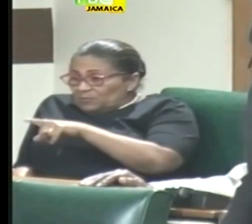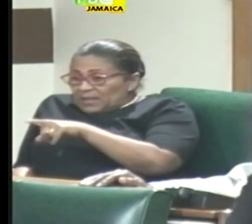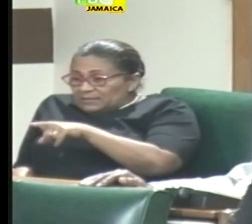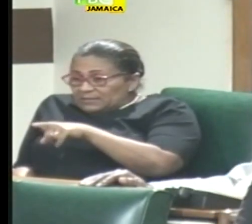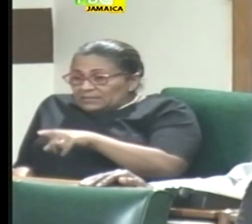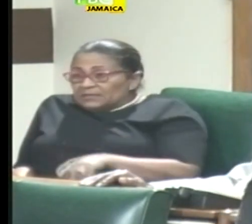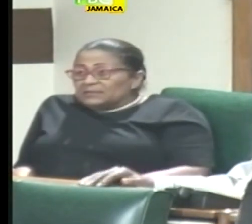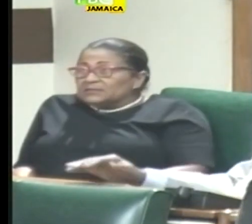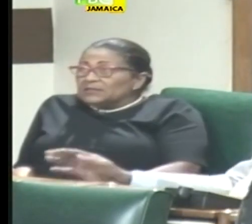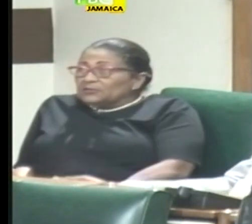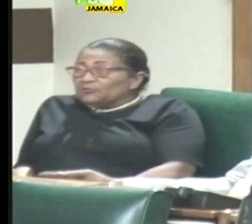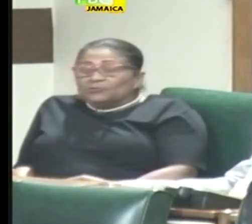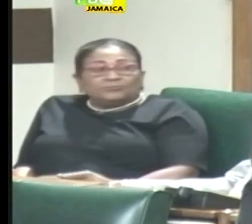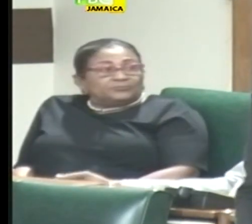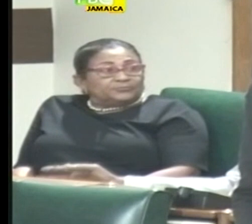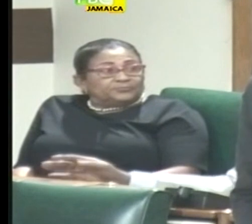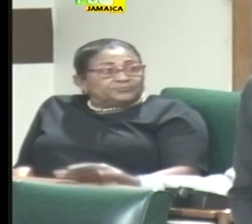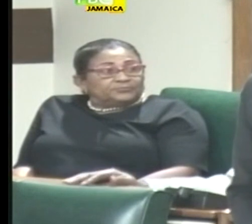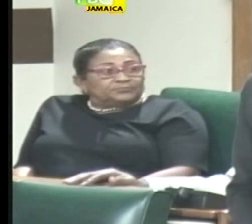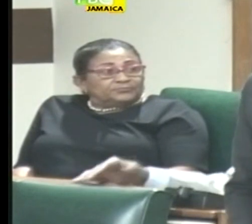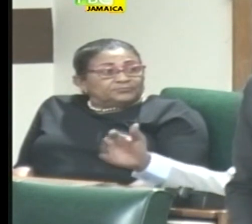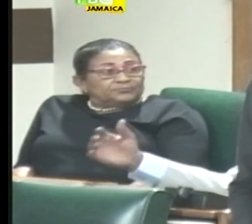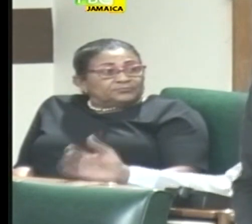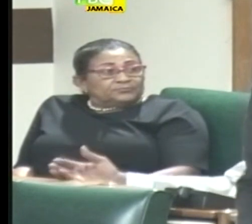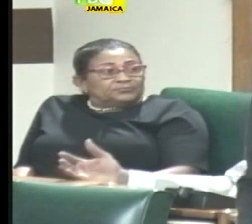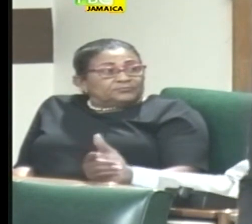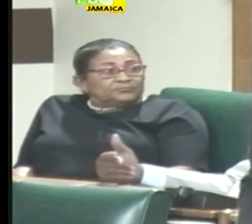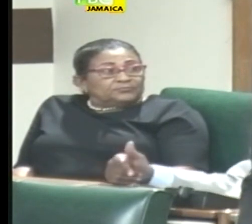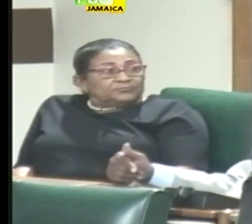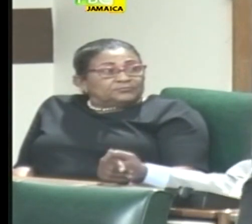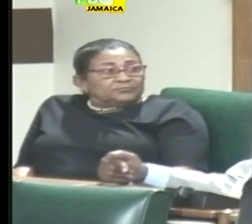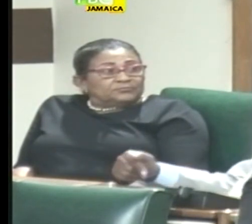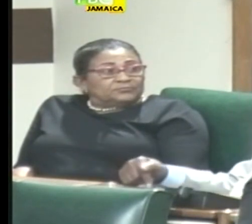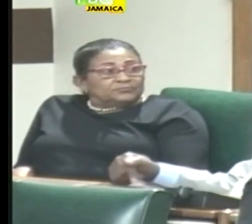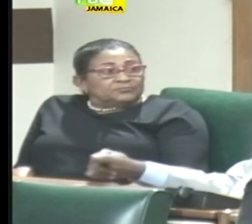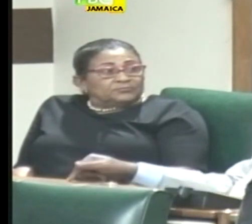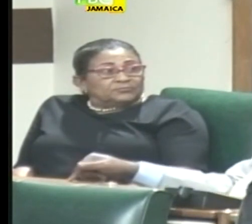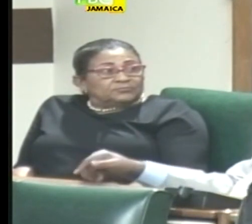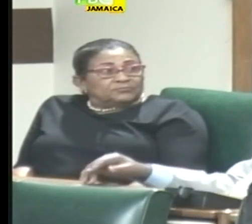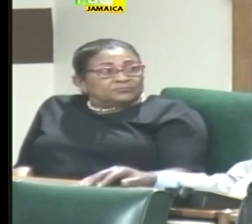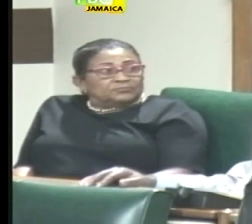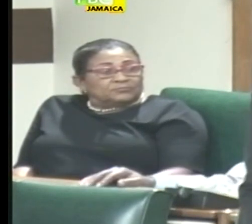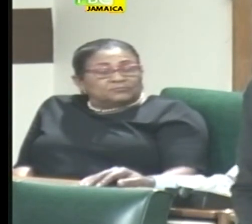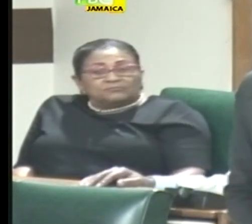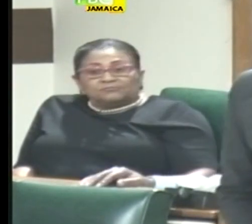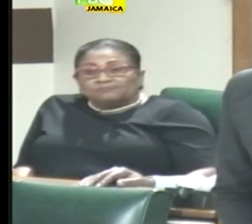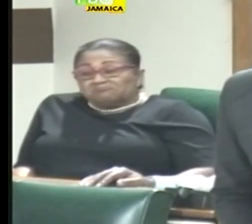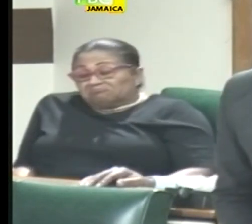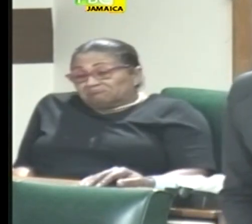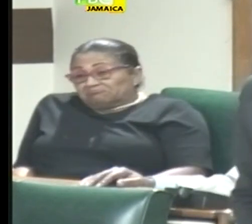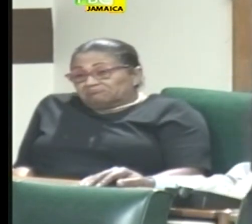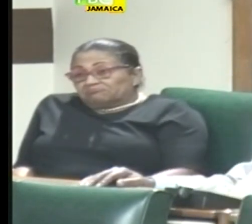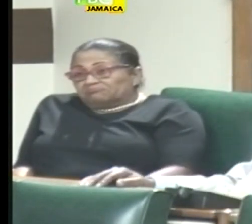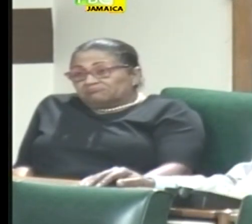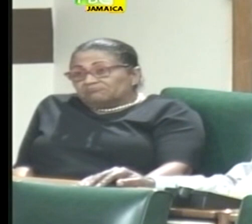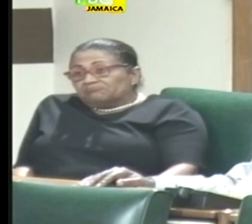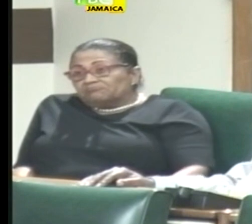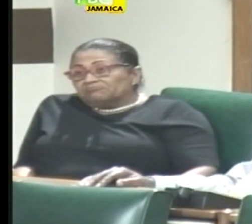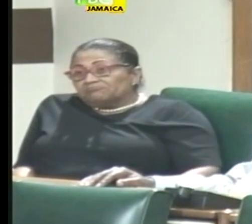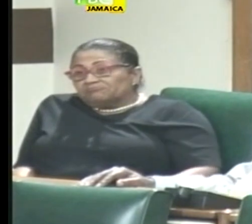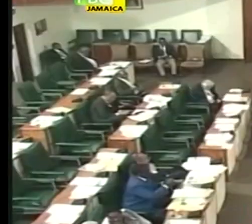offenses. Those are the amendments, Mr. Speaker, coming from the Senate.